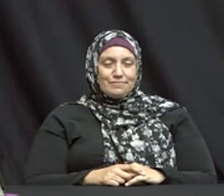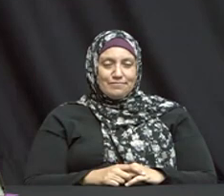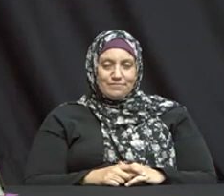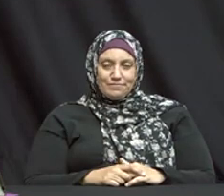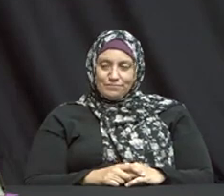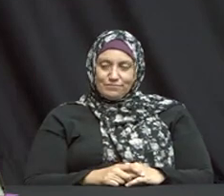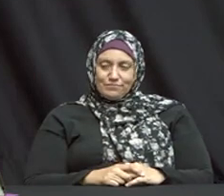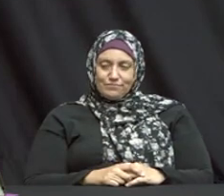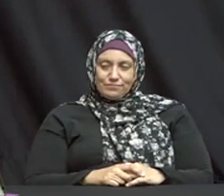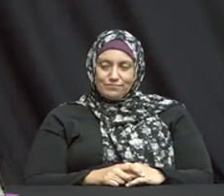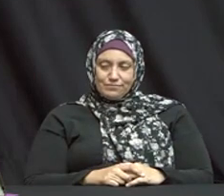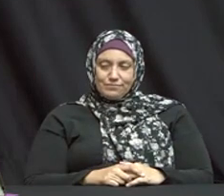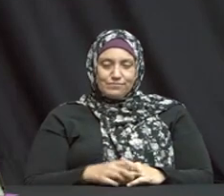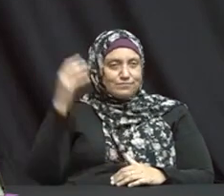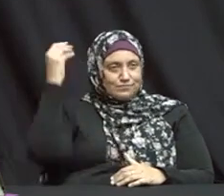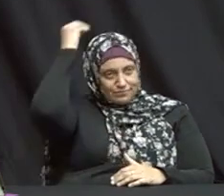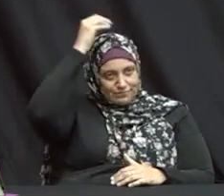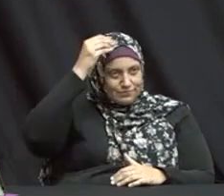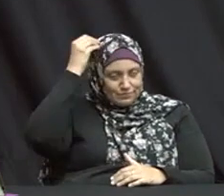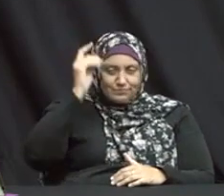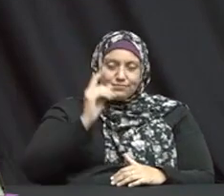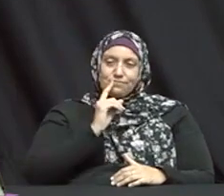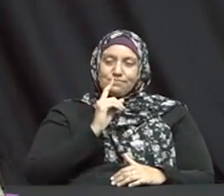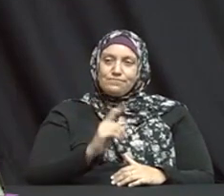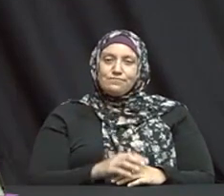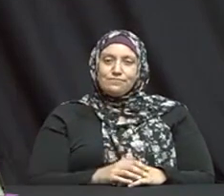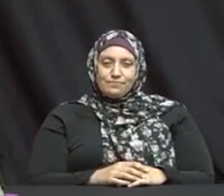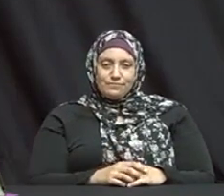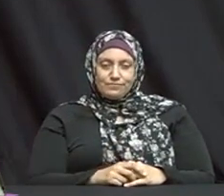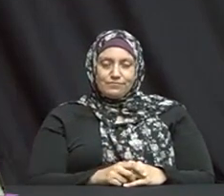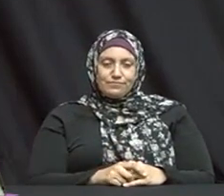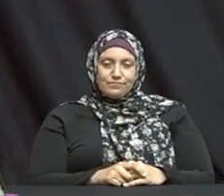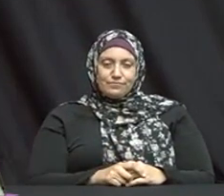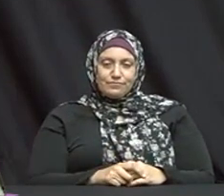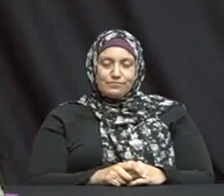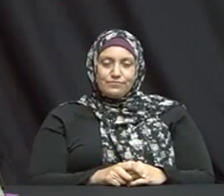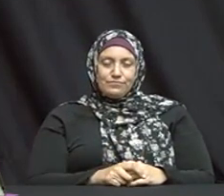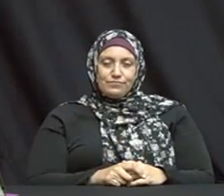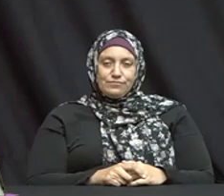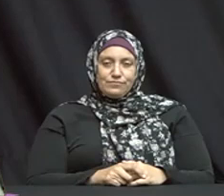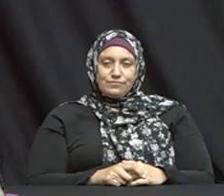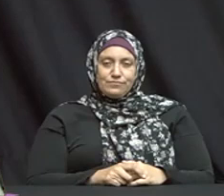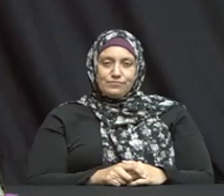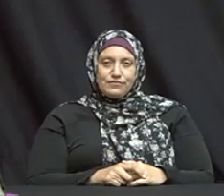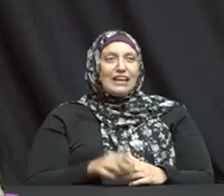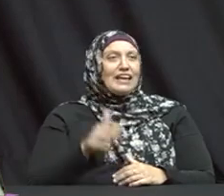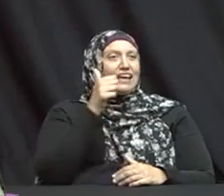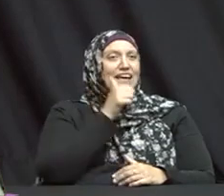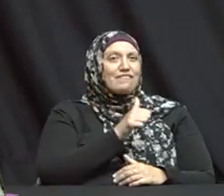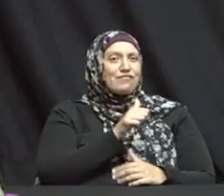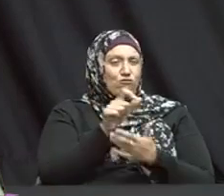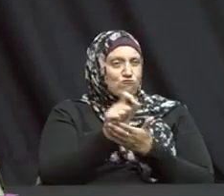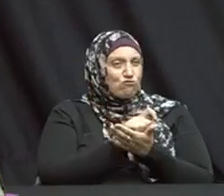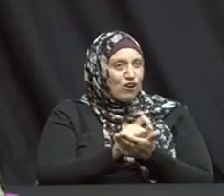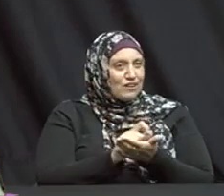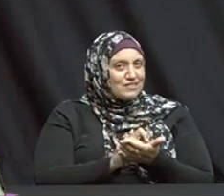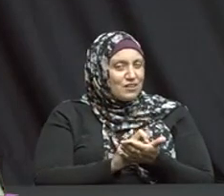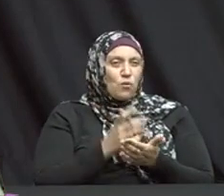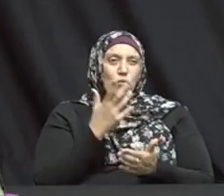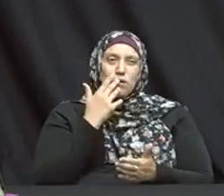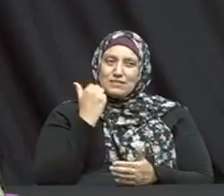If the beneficiaries, they own it while the testator is alive, there is no ishkal. They can decide